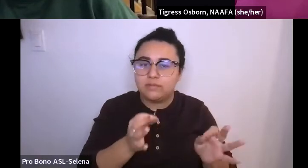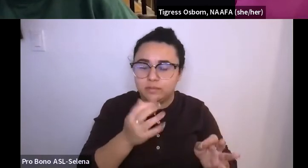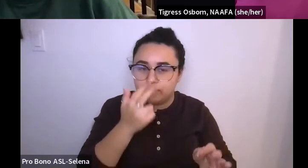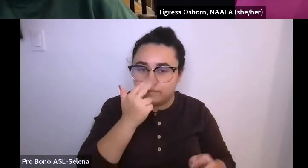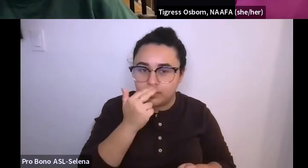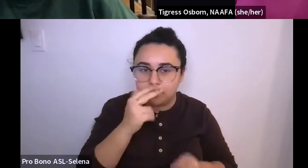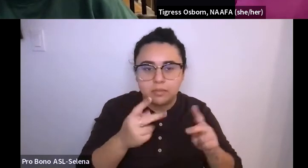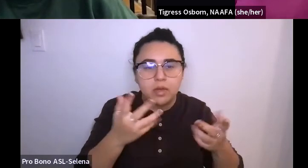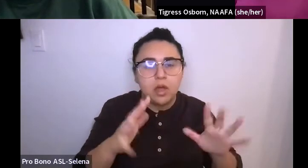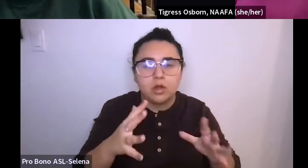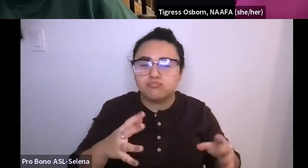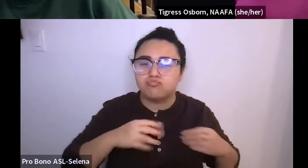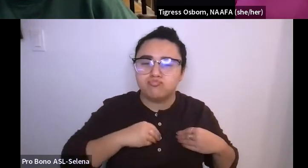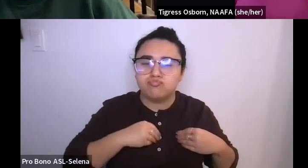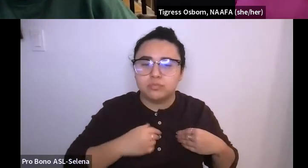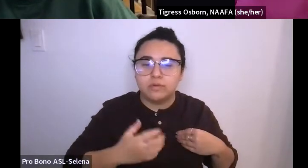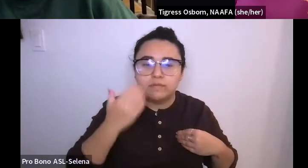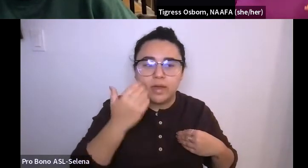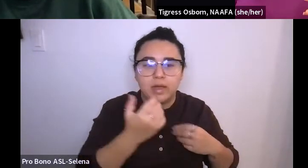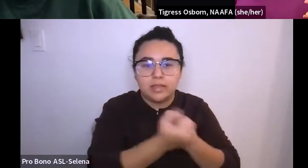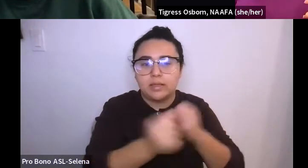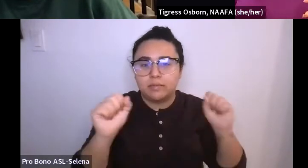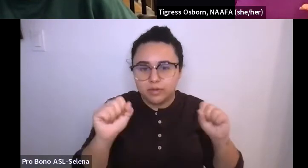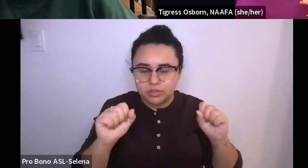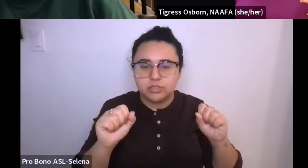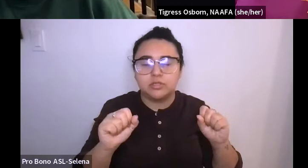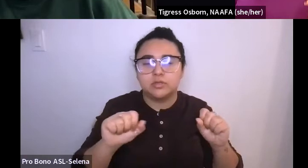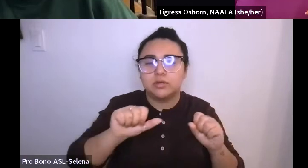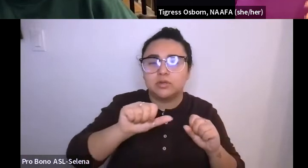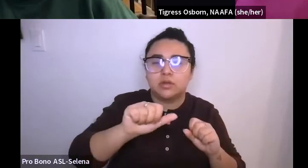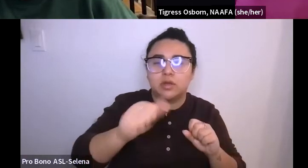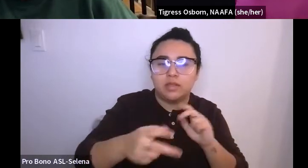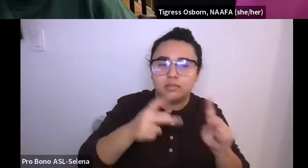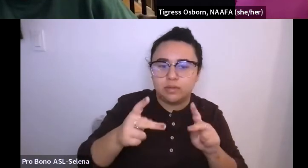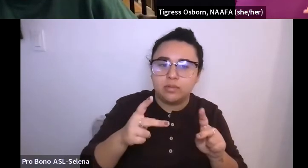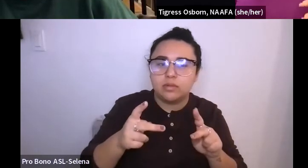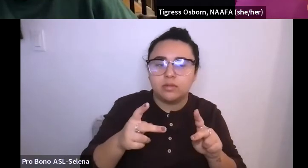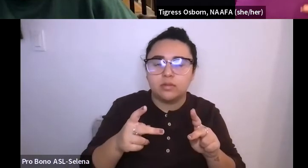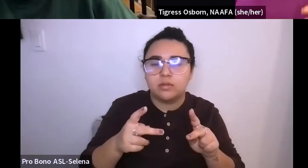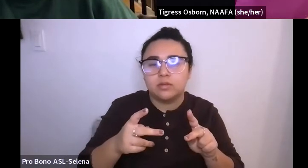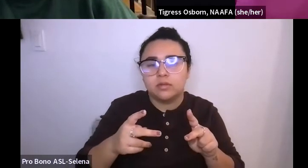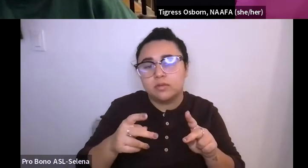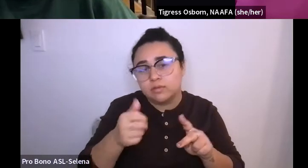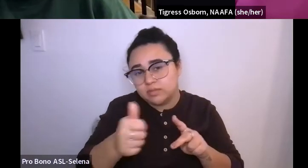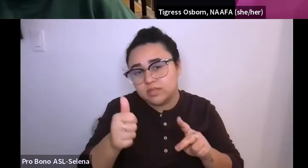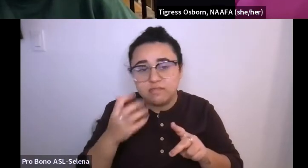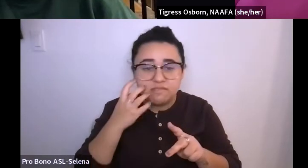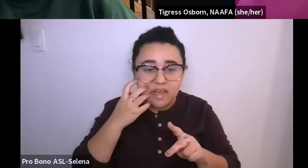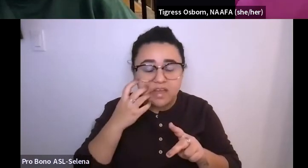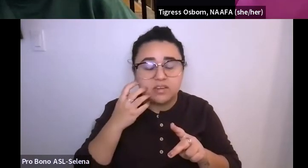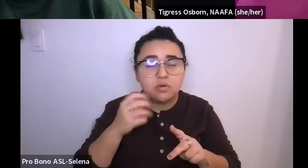of already embrace a fat liberation politic, but that to other fat people are sort of shocking, or to other any people is just really